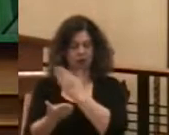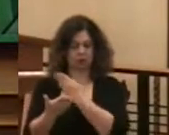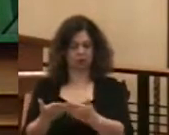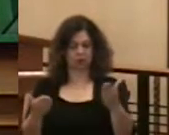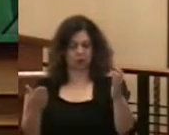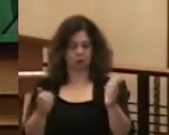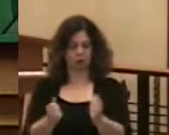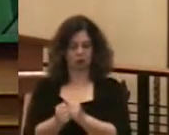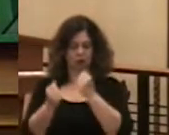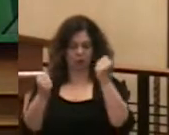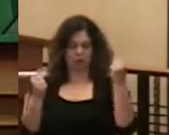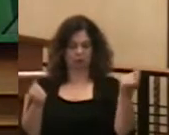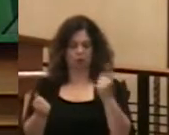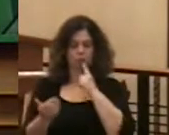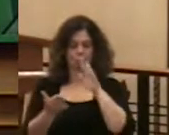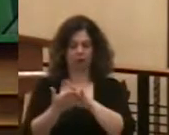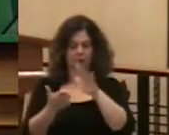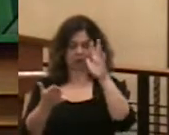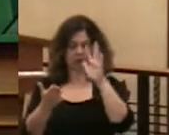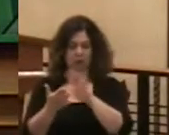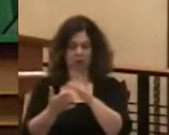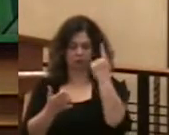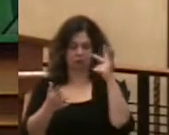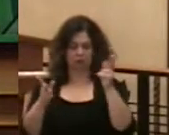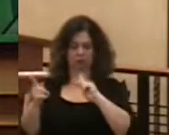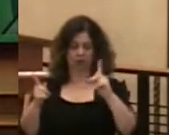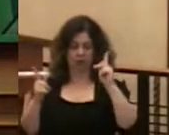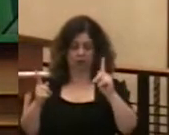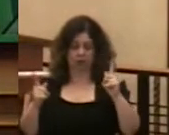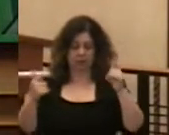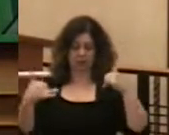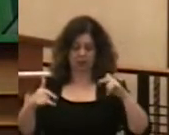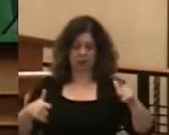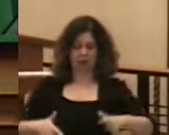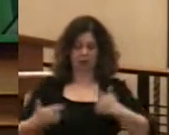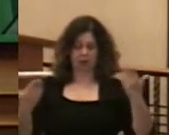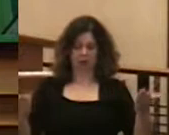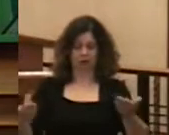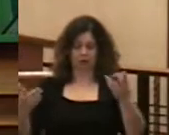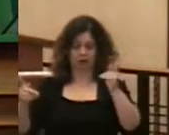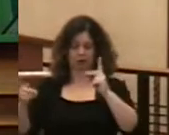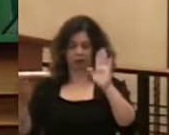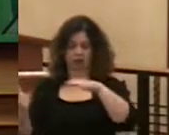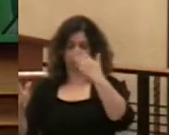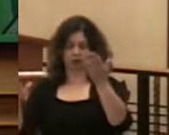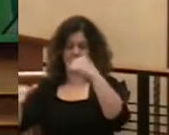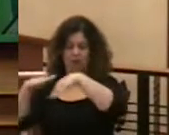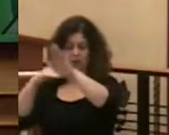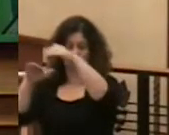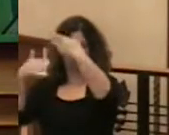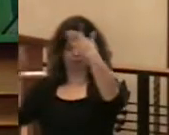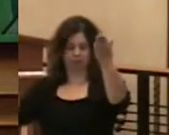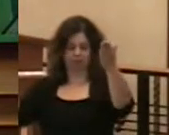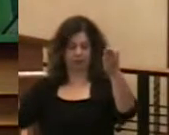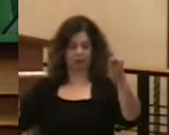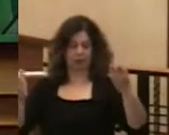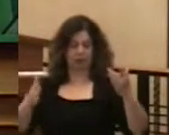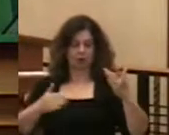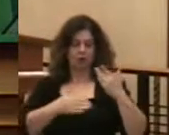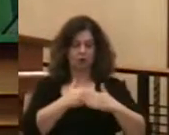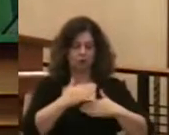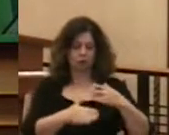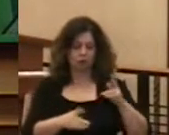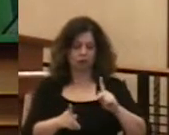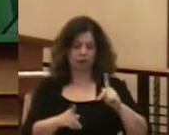both in this life and the one to follow. Comfort those who grieve, especially the family of Helen